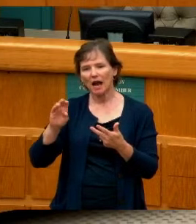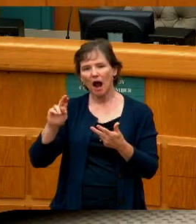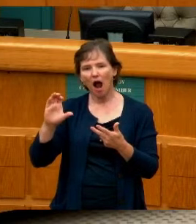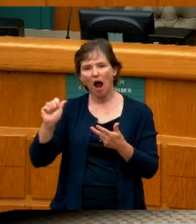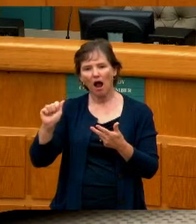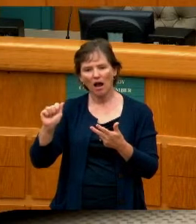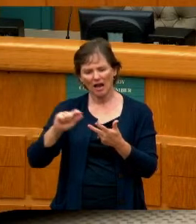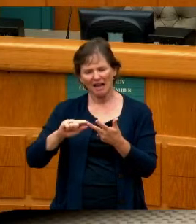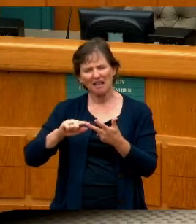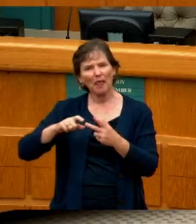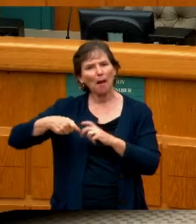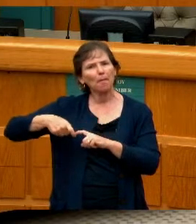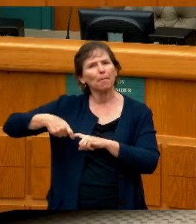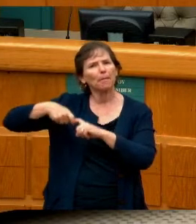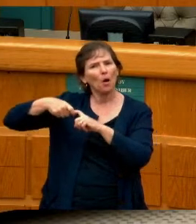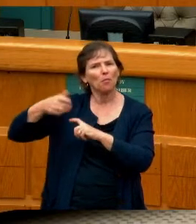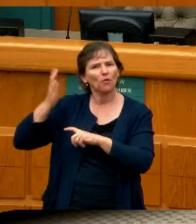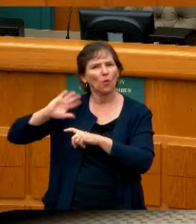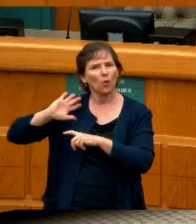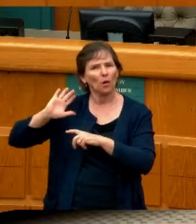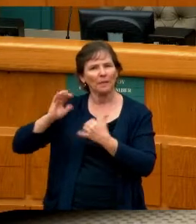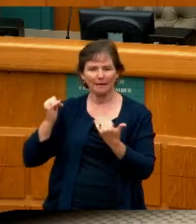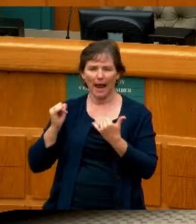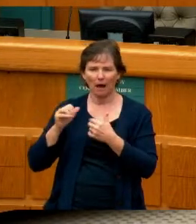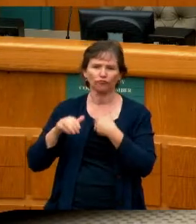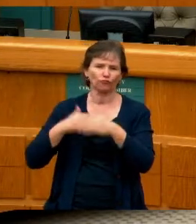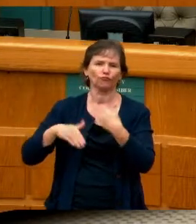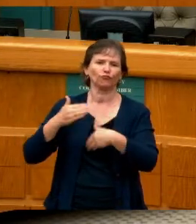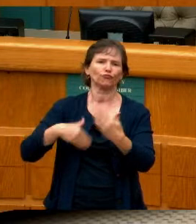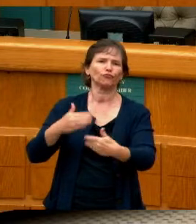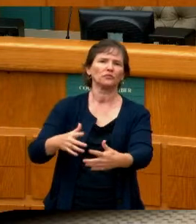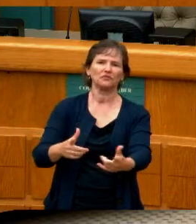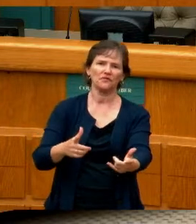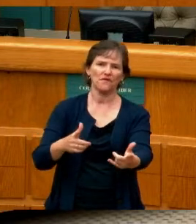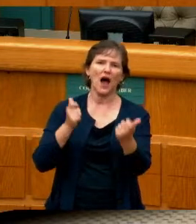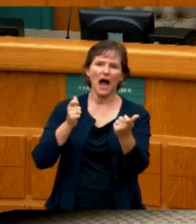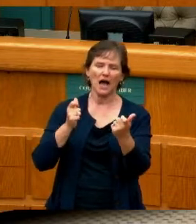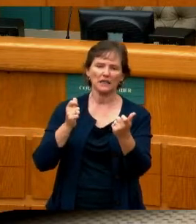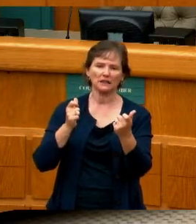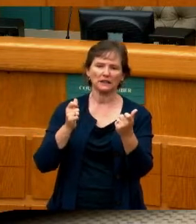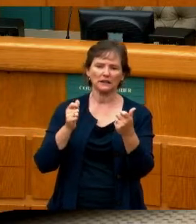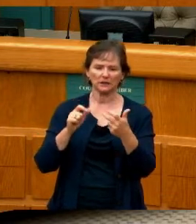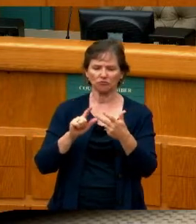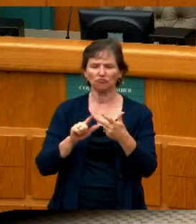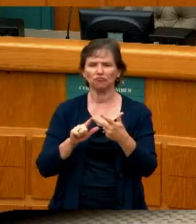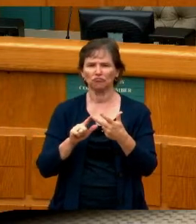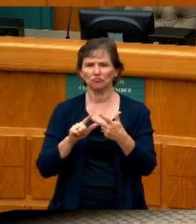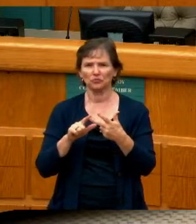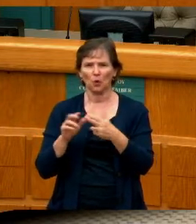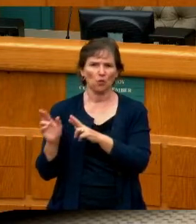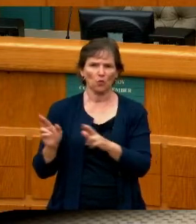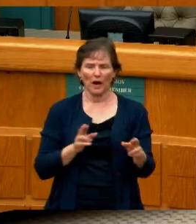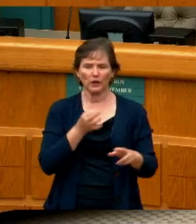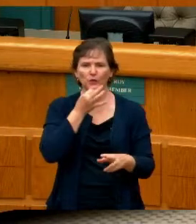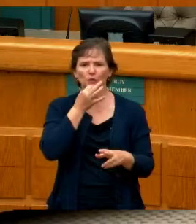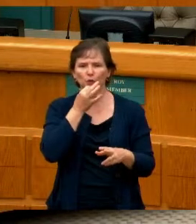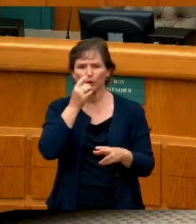Pfizer are Moderna and AstraZeneca. You may remember AstraZeneca was on pause, but now they